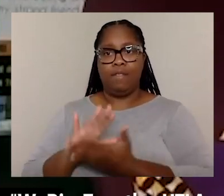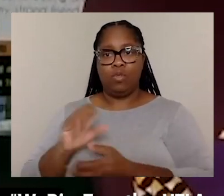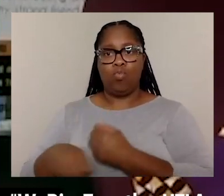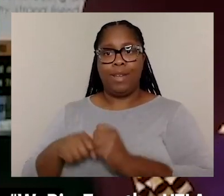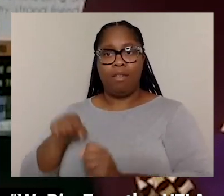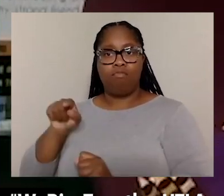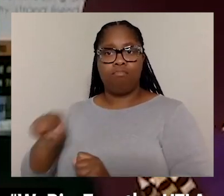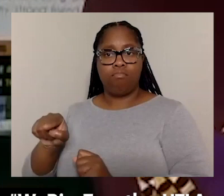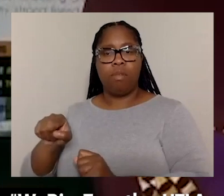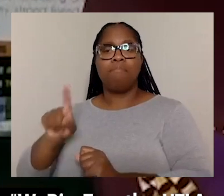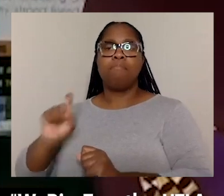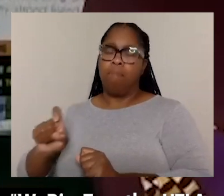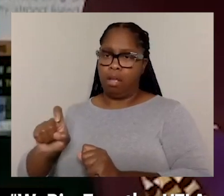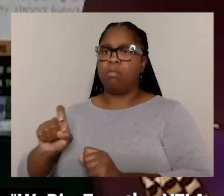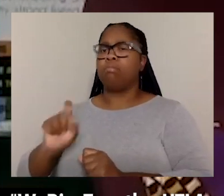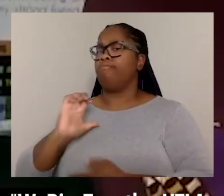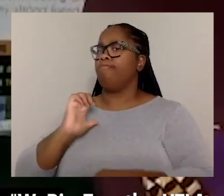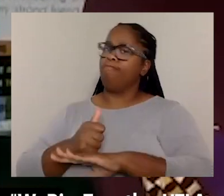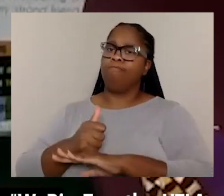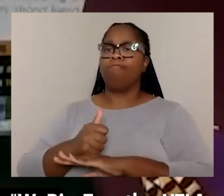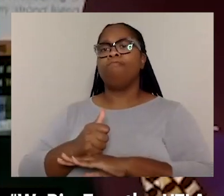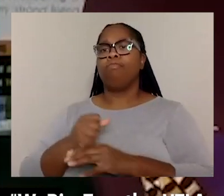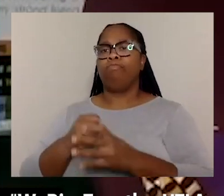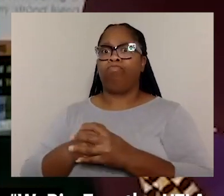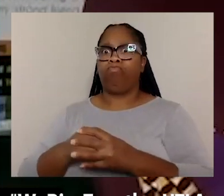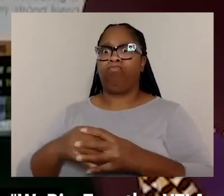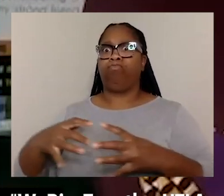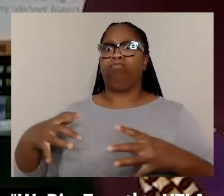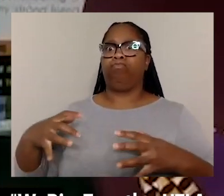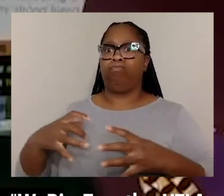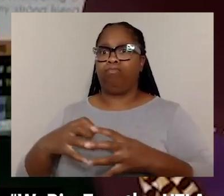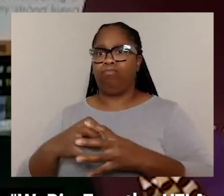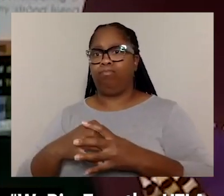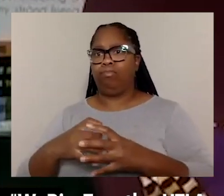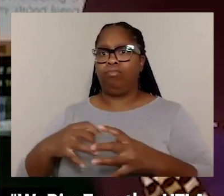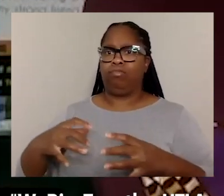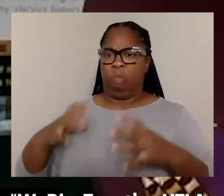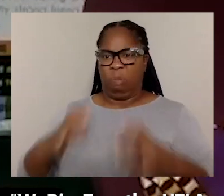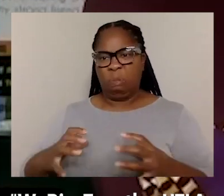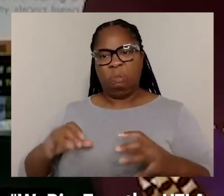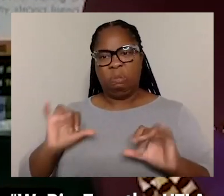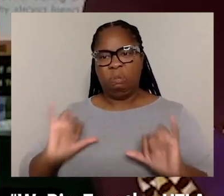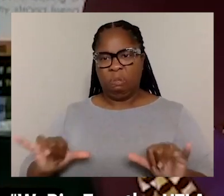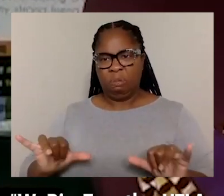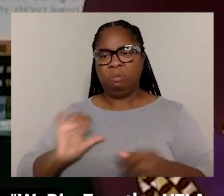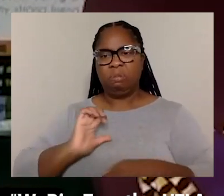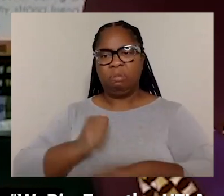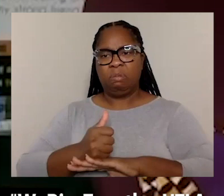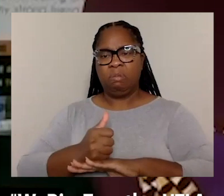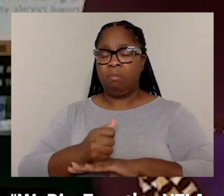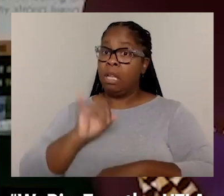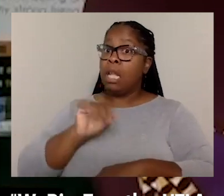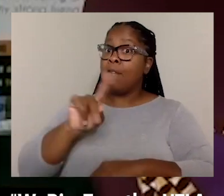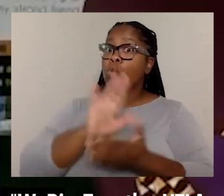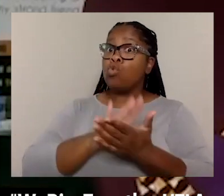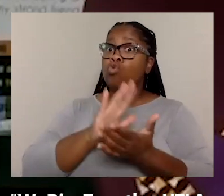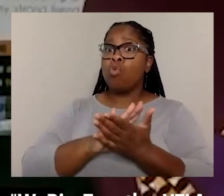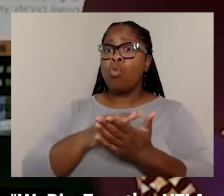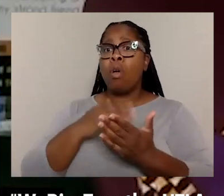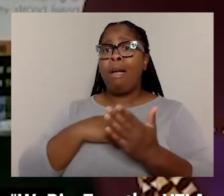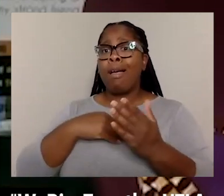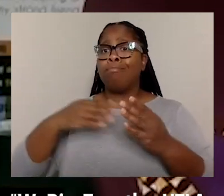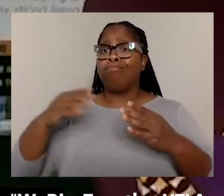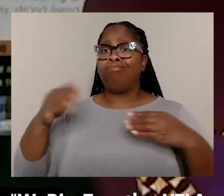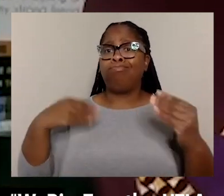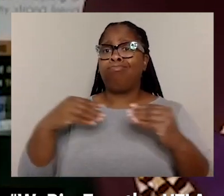size. If you're at a school that has greatly varying class sizes for the student